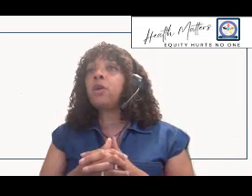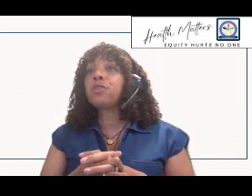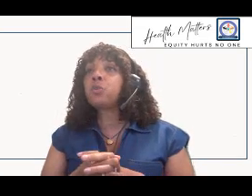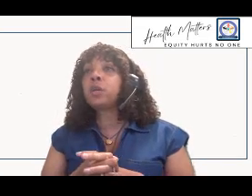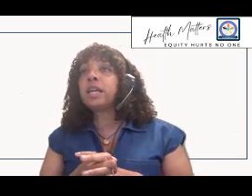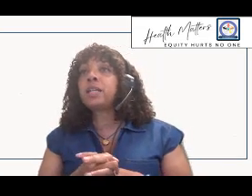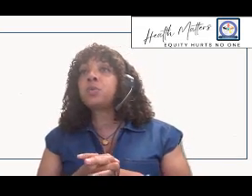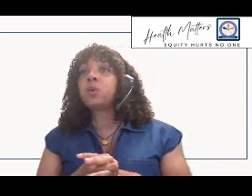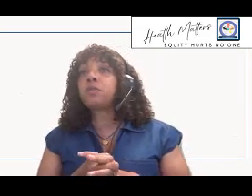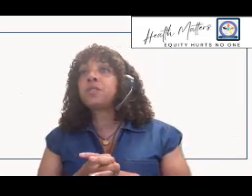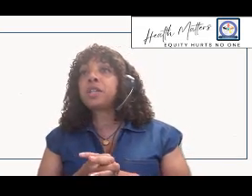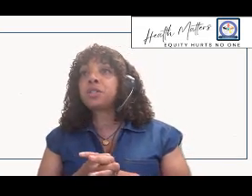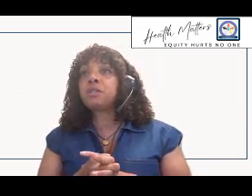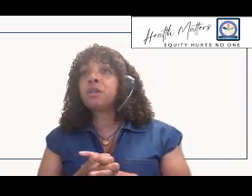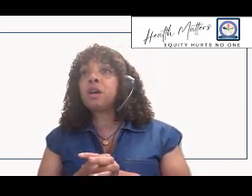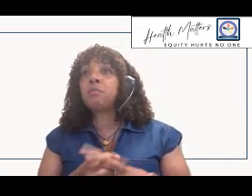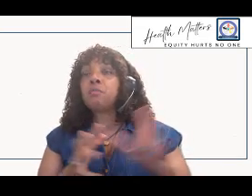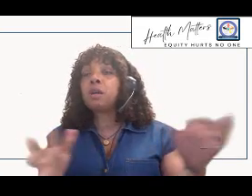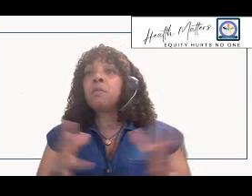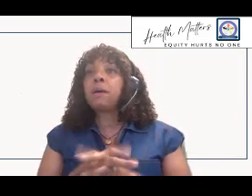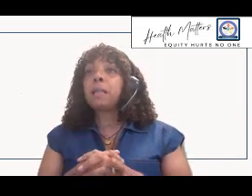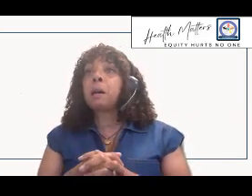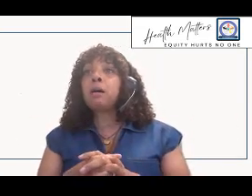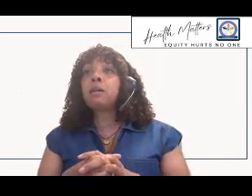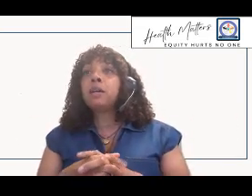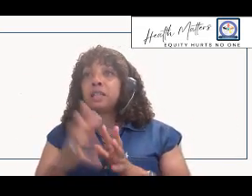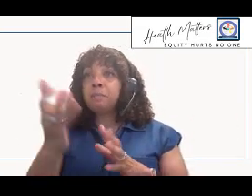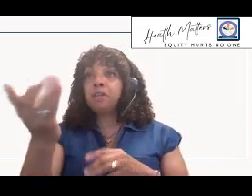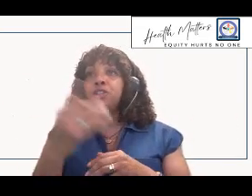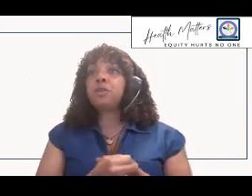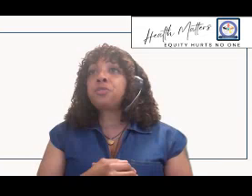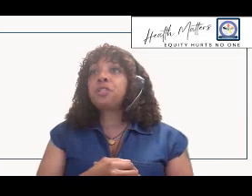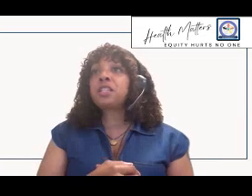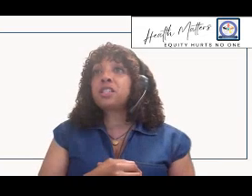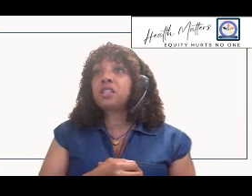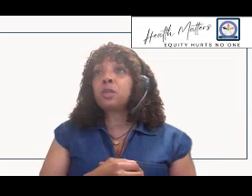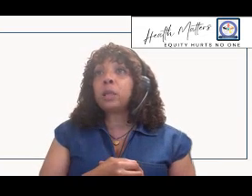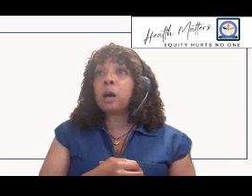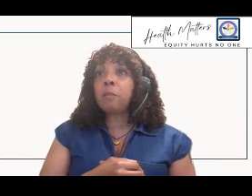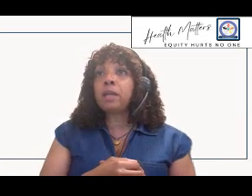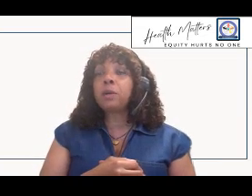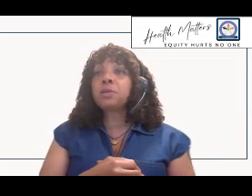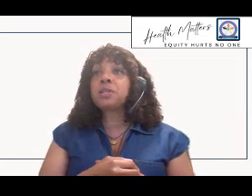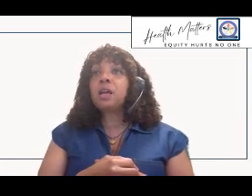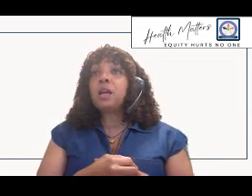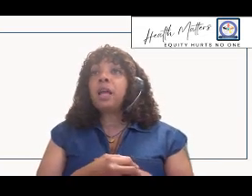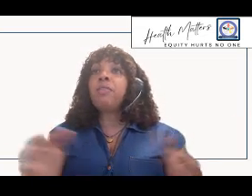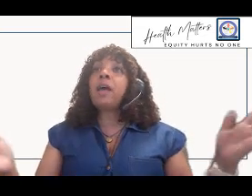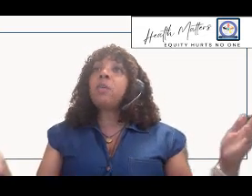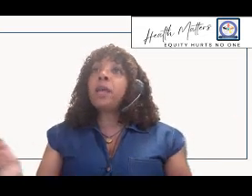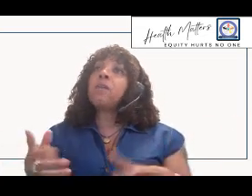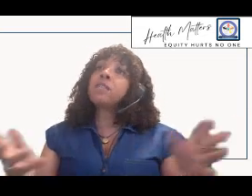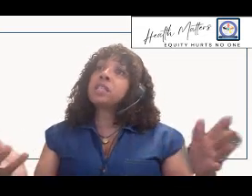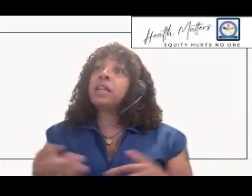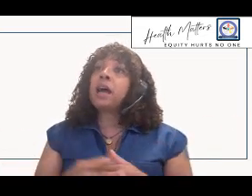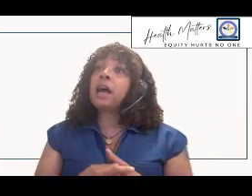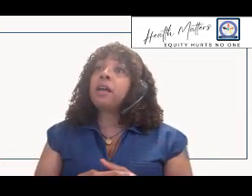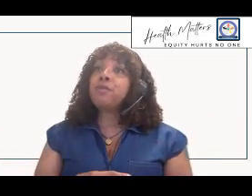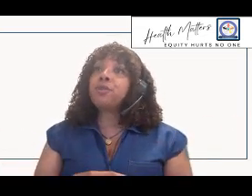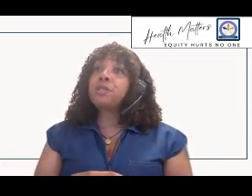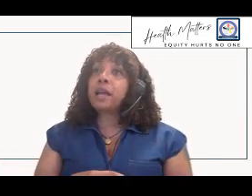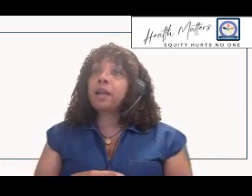are 120 days worth of session by law. As I mentioned, those are the 63 lawmakers, and that we have a